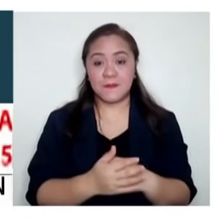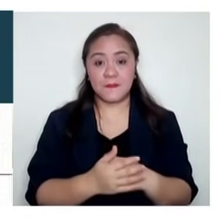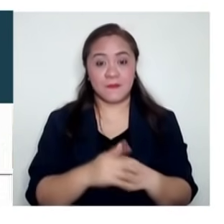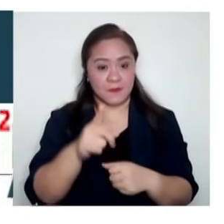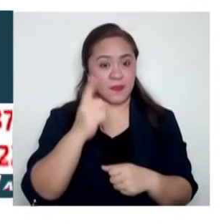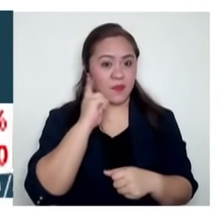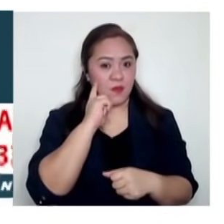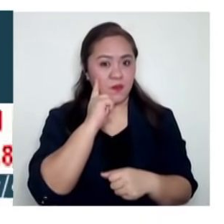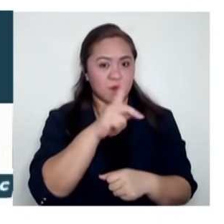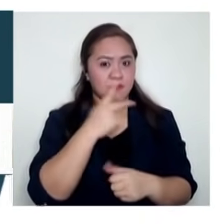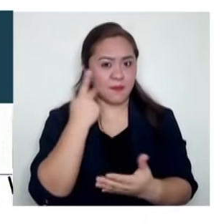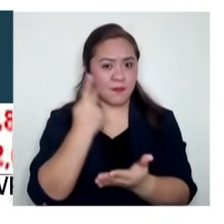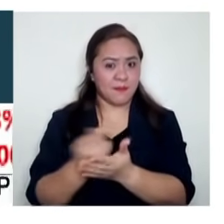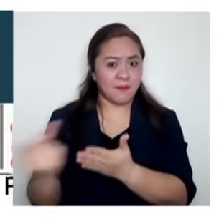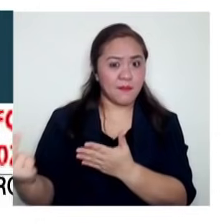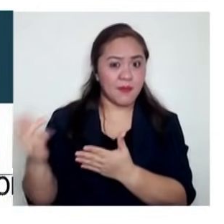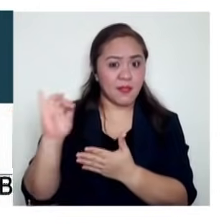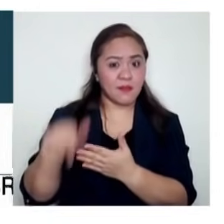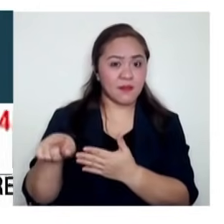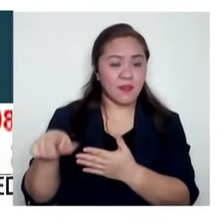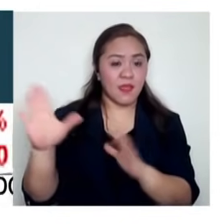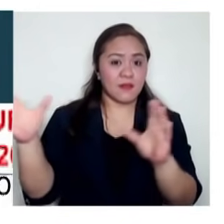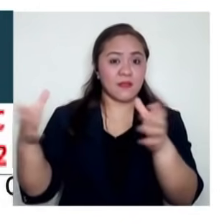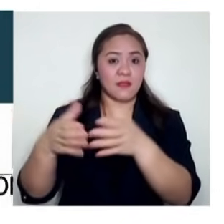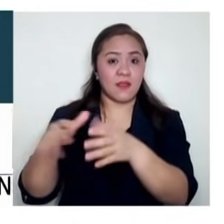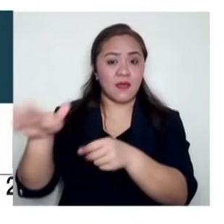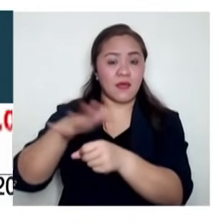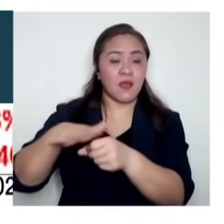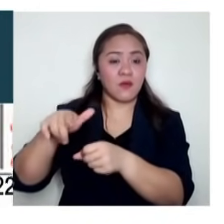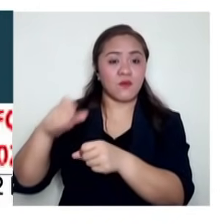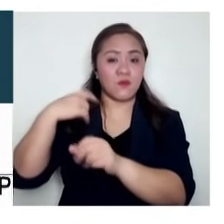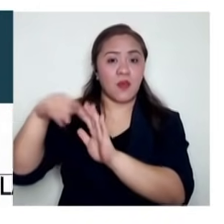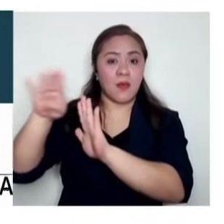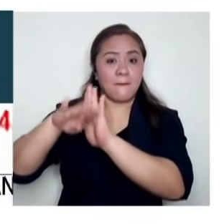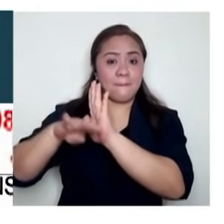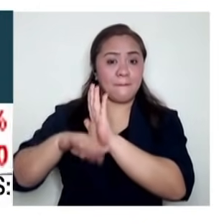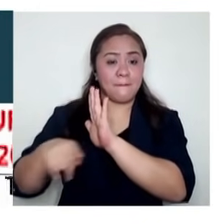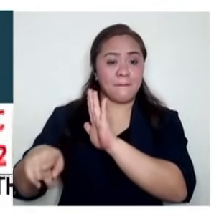classified as a failure of some sort in the protocols that you're following?